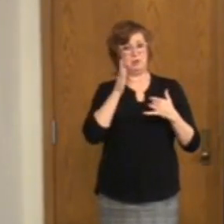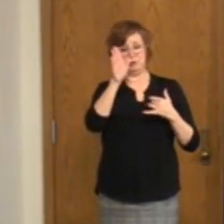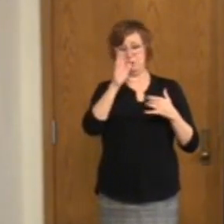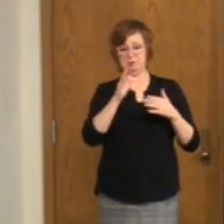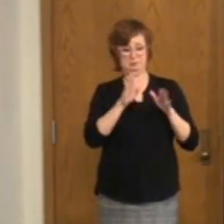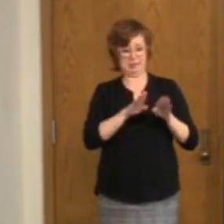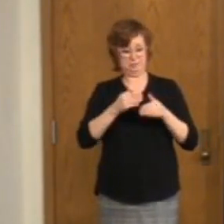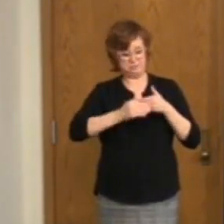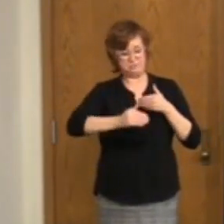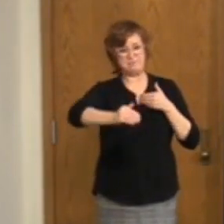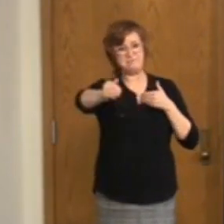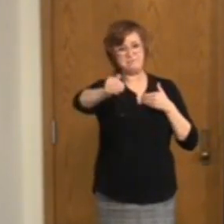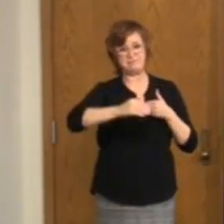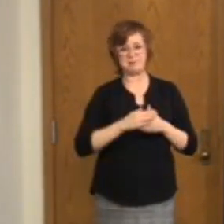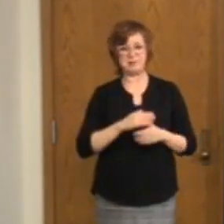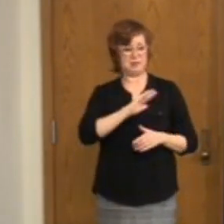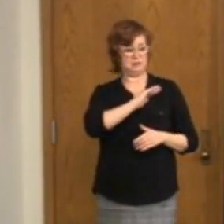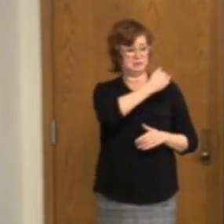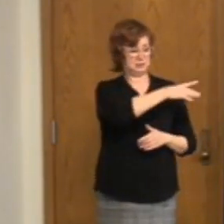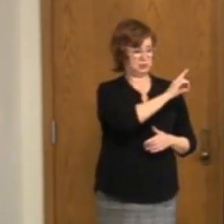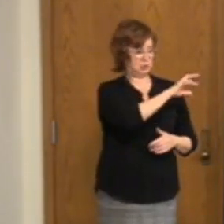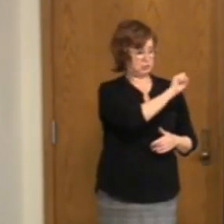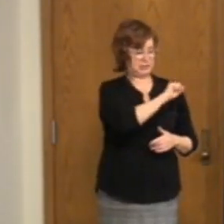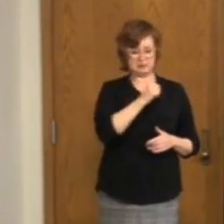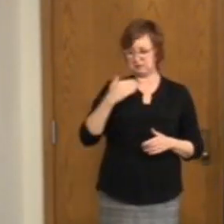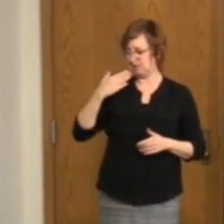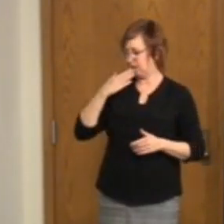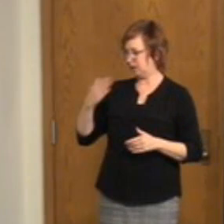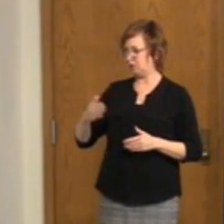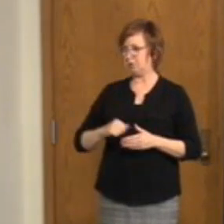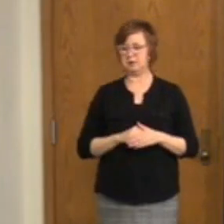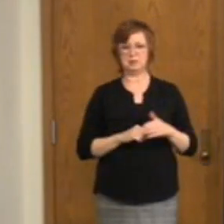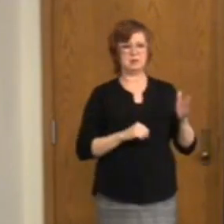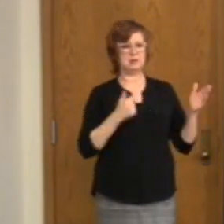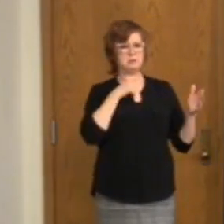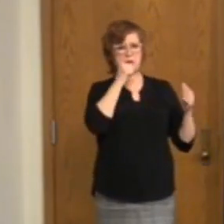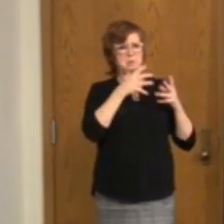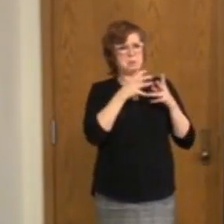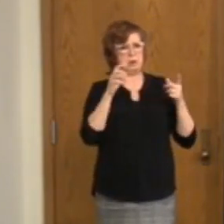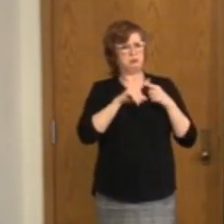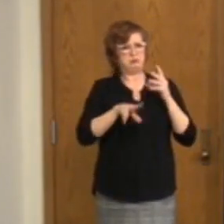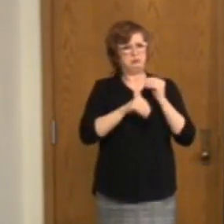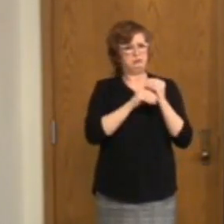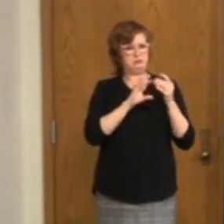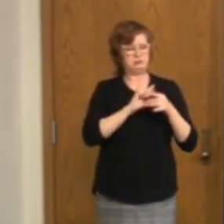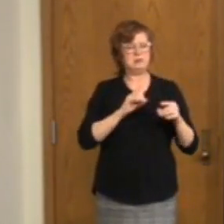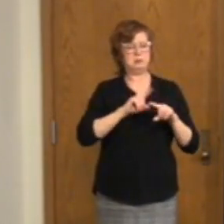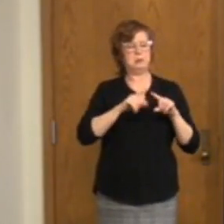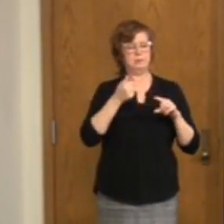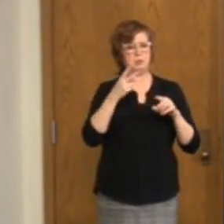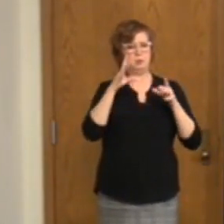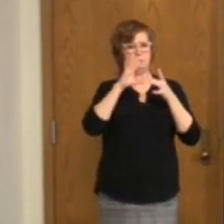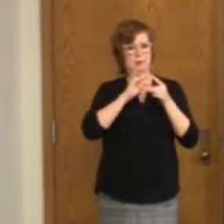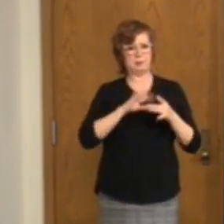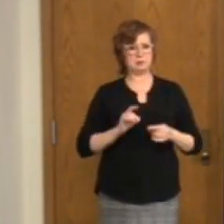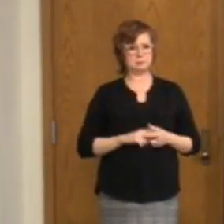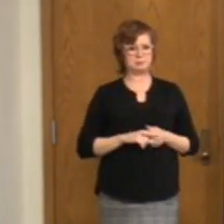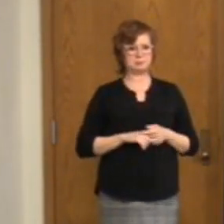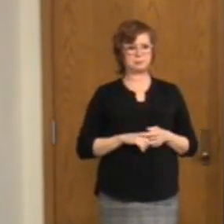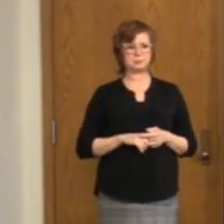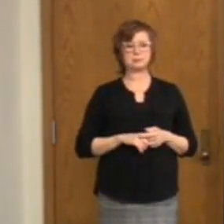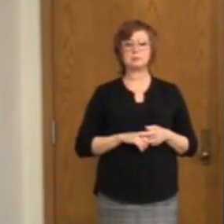to do. Dr. Shahab? Thank you, Premier. I don't have too much to add, but just a few points I'll go over. First of